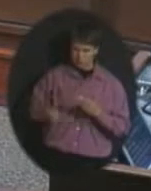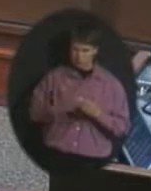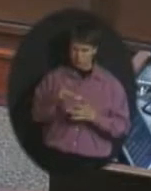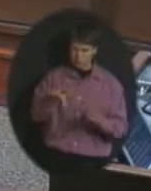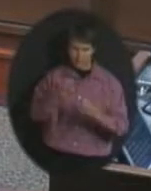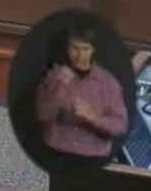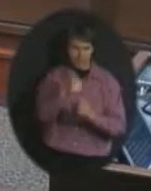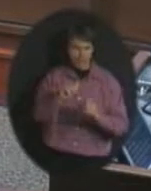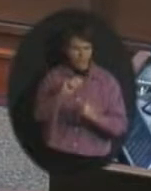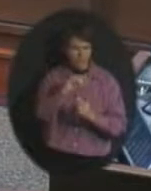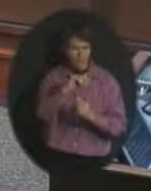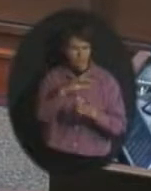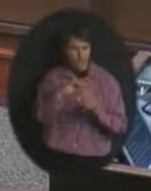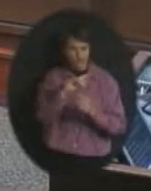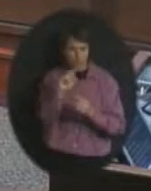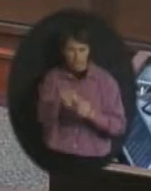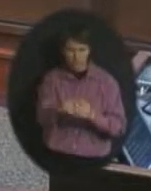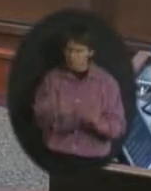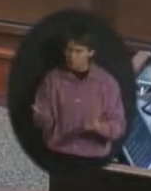on those items?